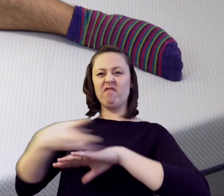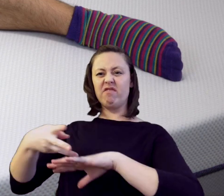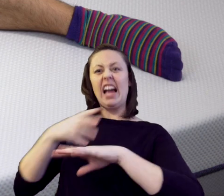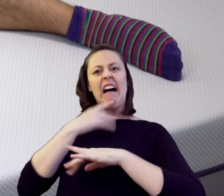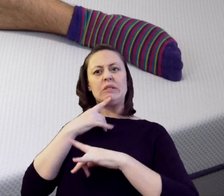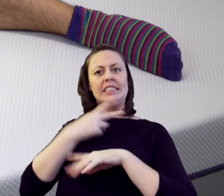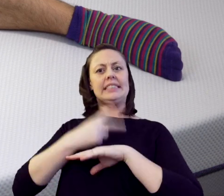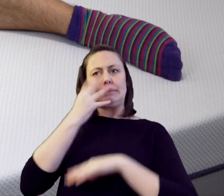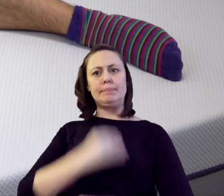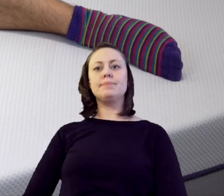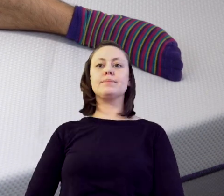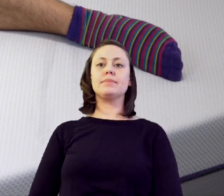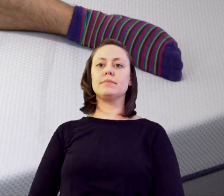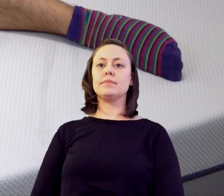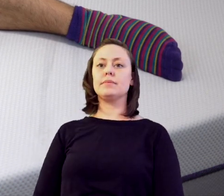structure beneath them.